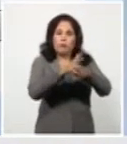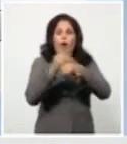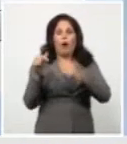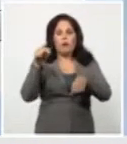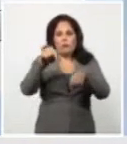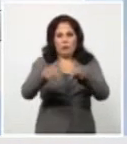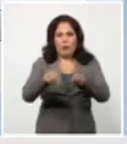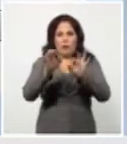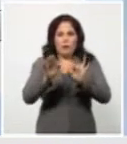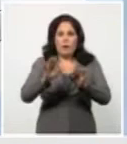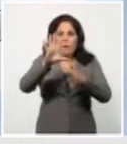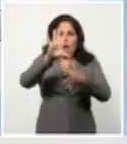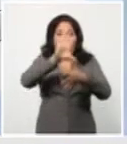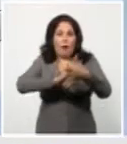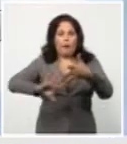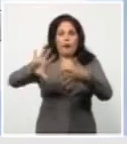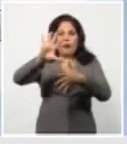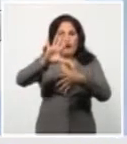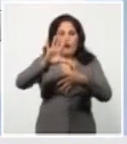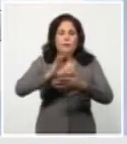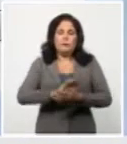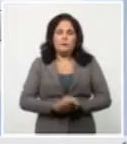180,803 deaths,